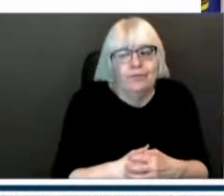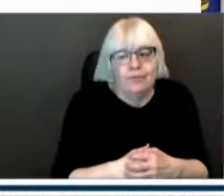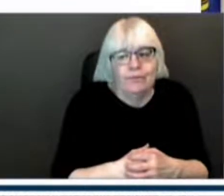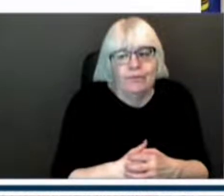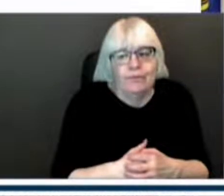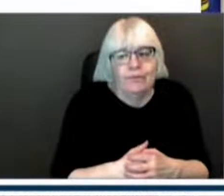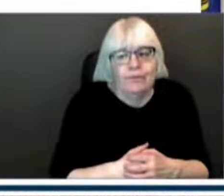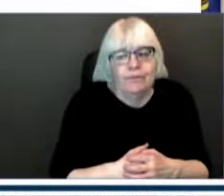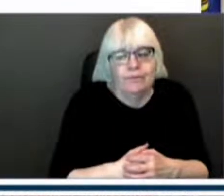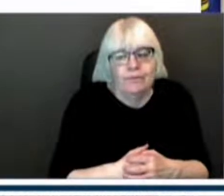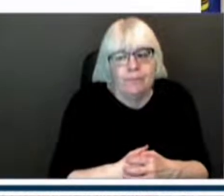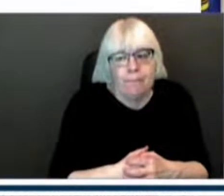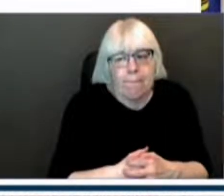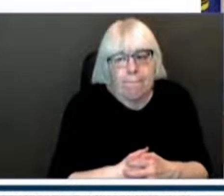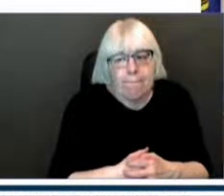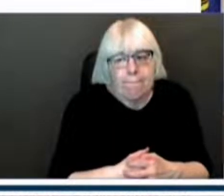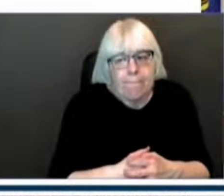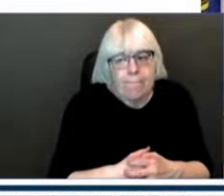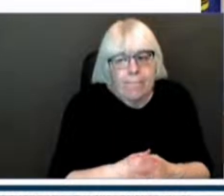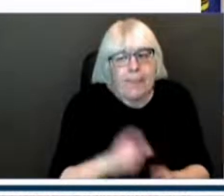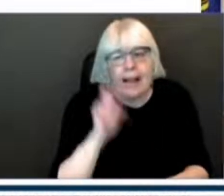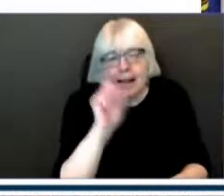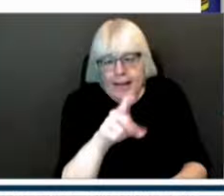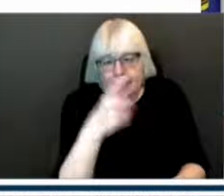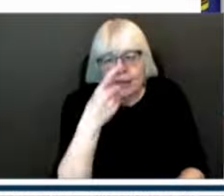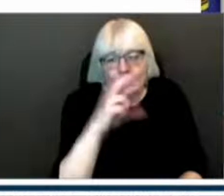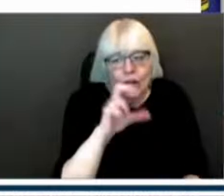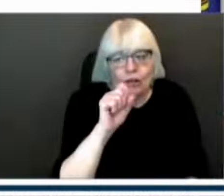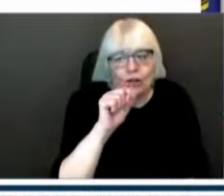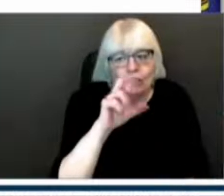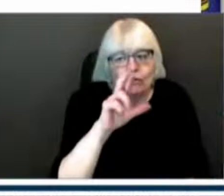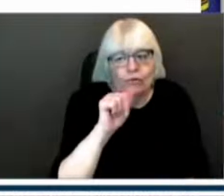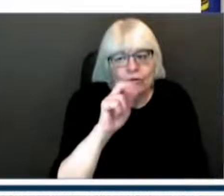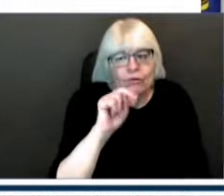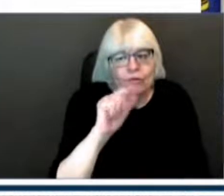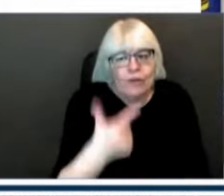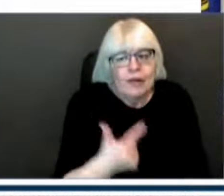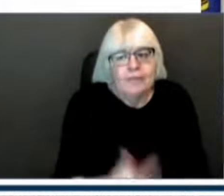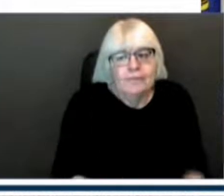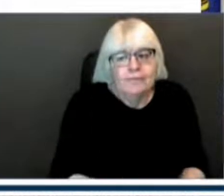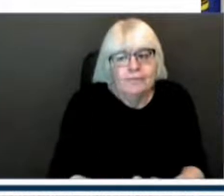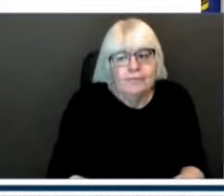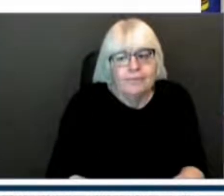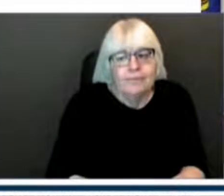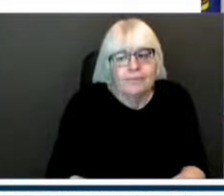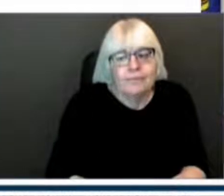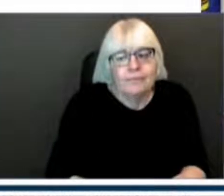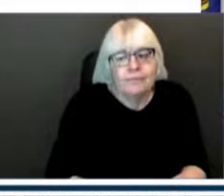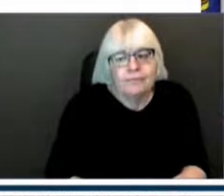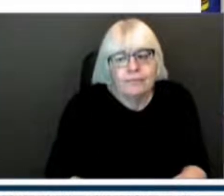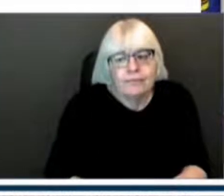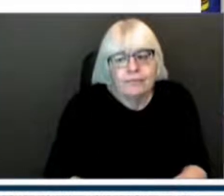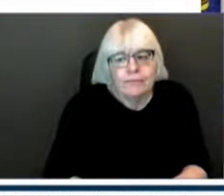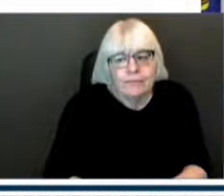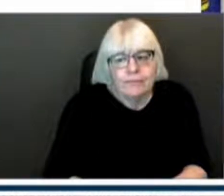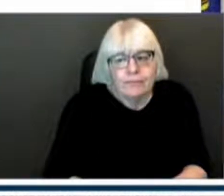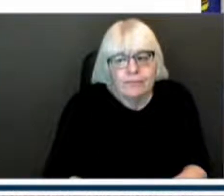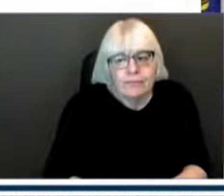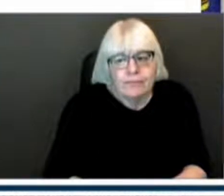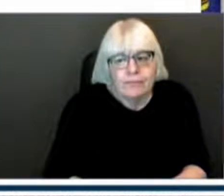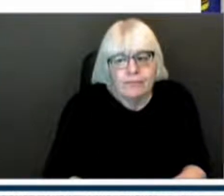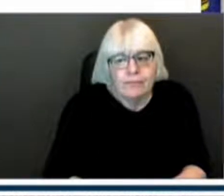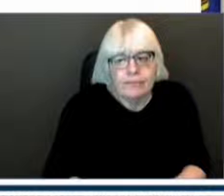Strang. In recent news releases, there's been a consistent number of new outbreaks